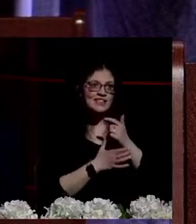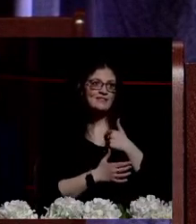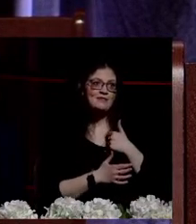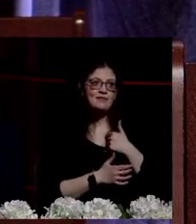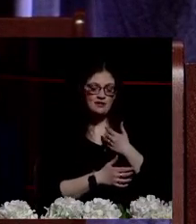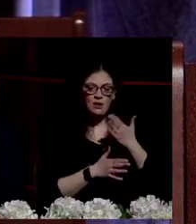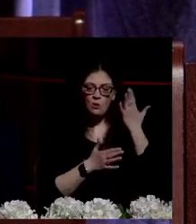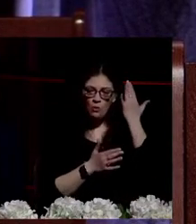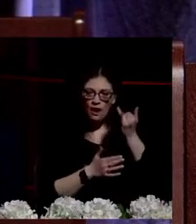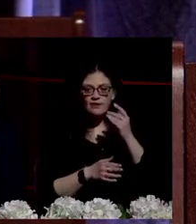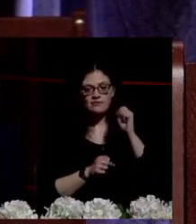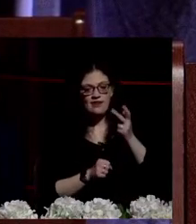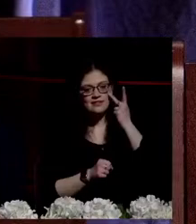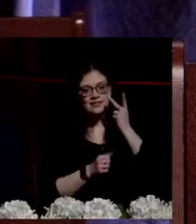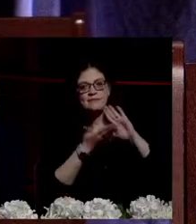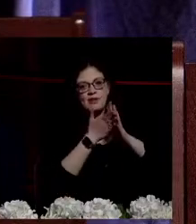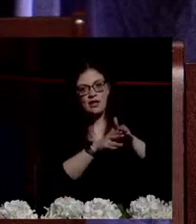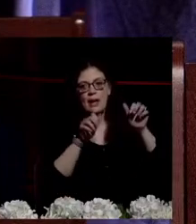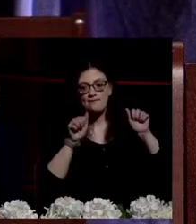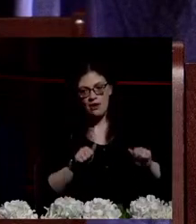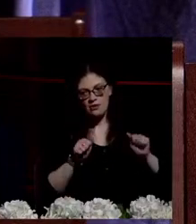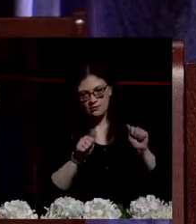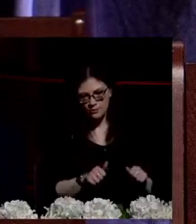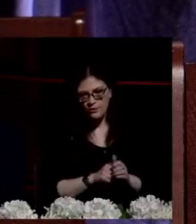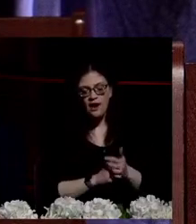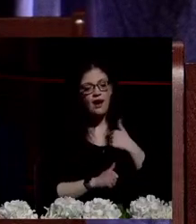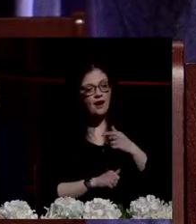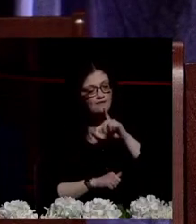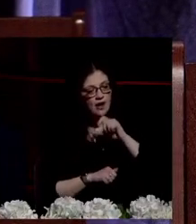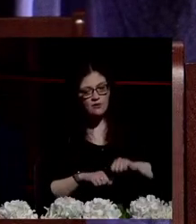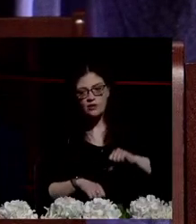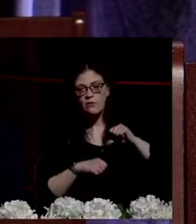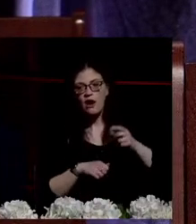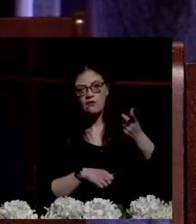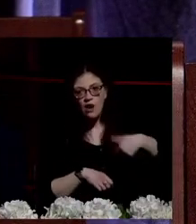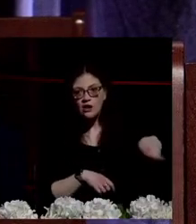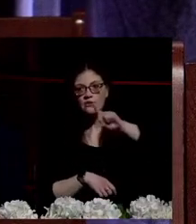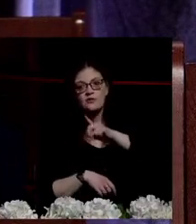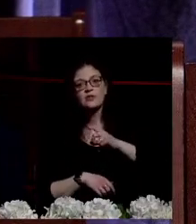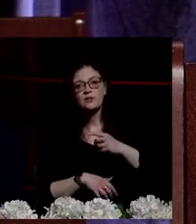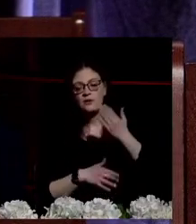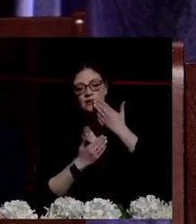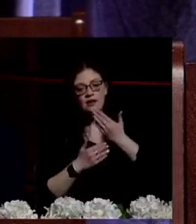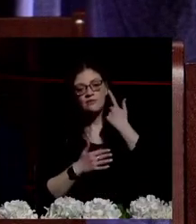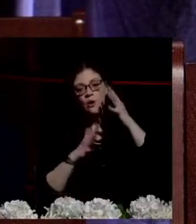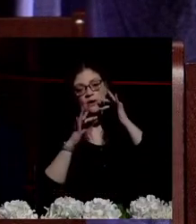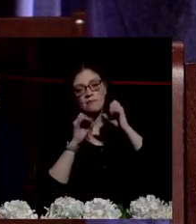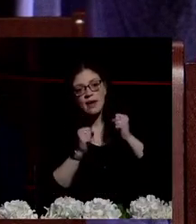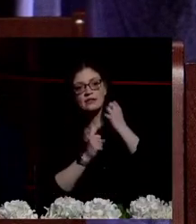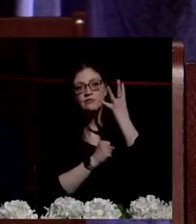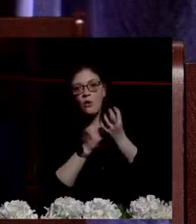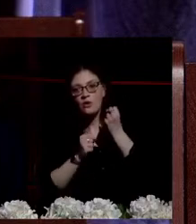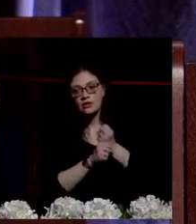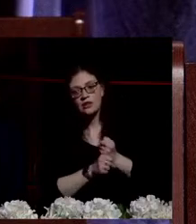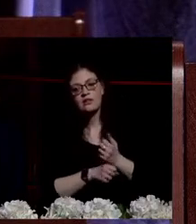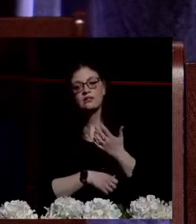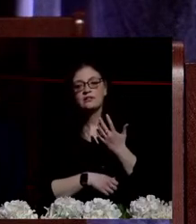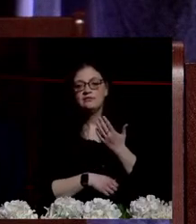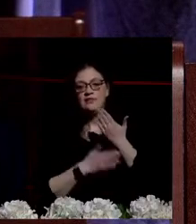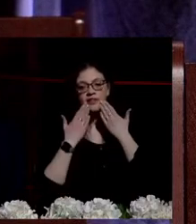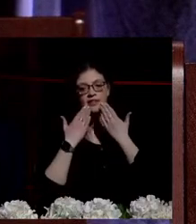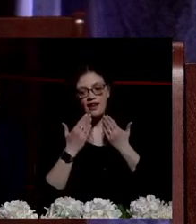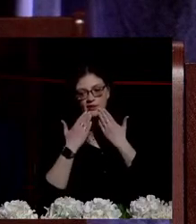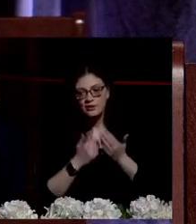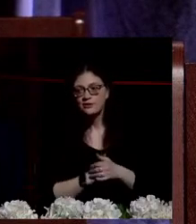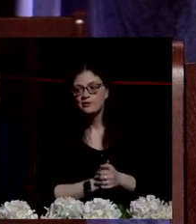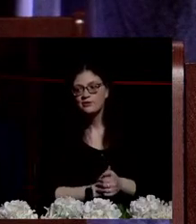possible. I'm very proud of you all and thank you for an amazing 4 years. It was an amazing journey to have you guys all alongside us